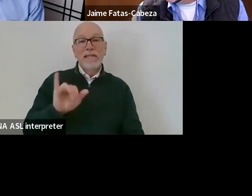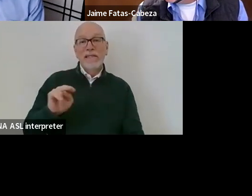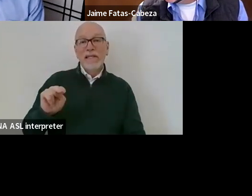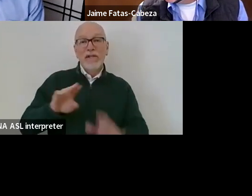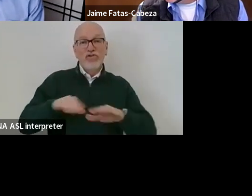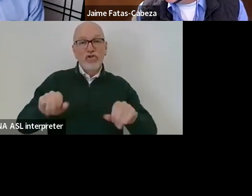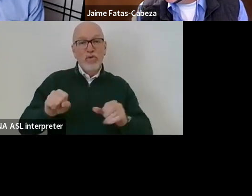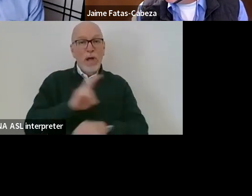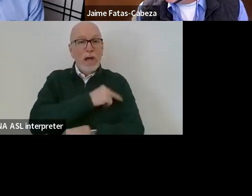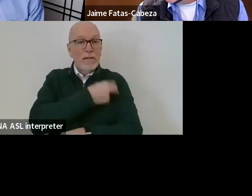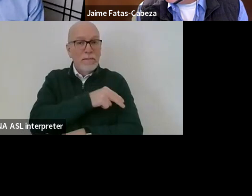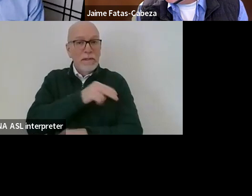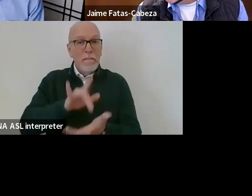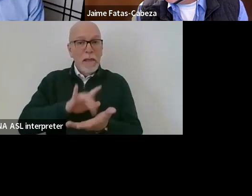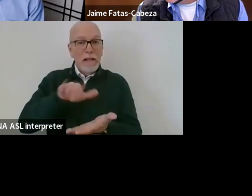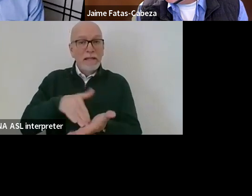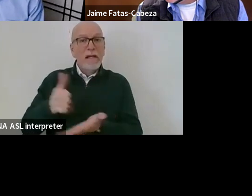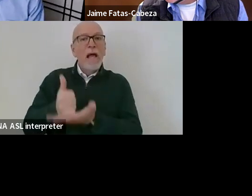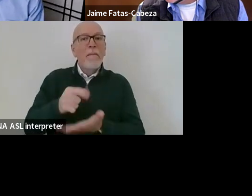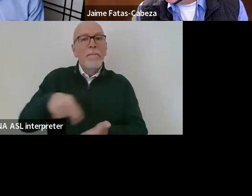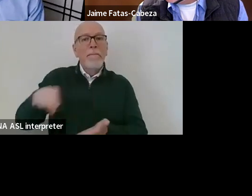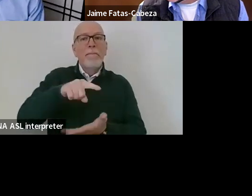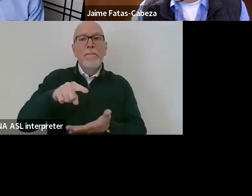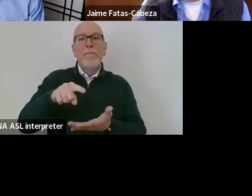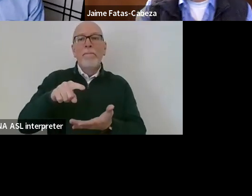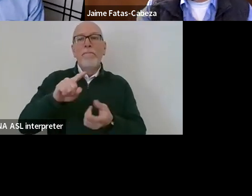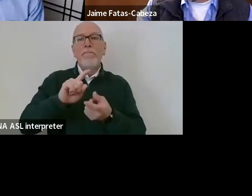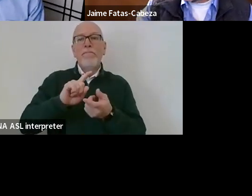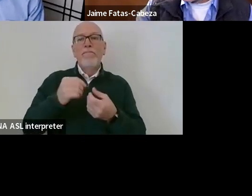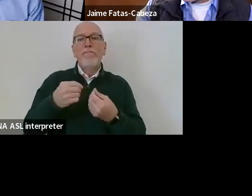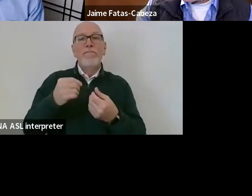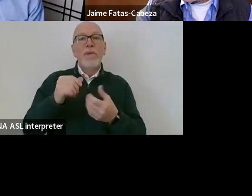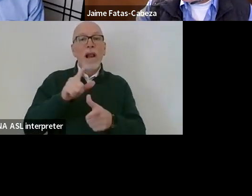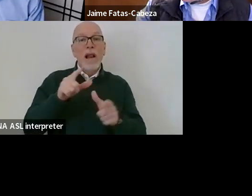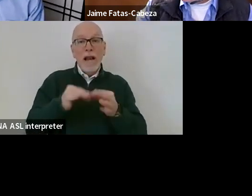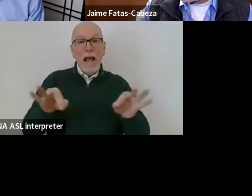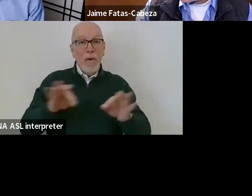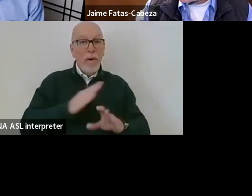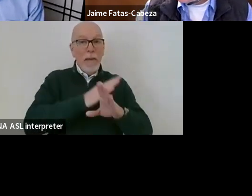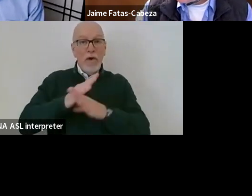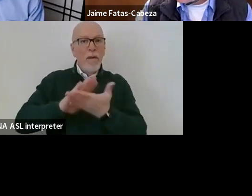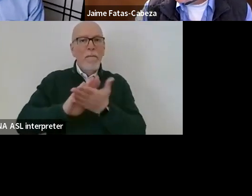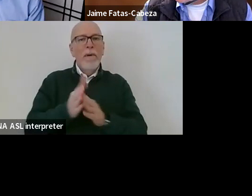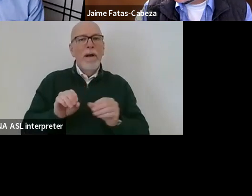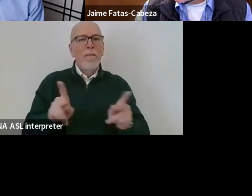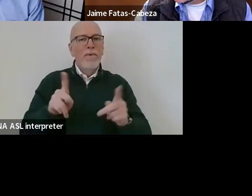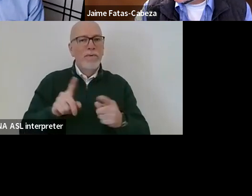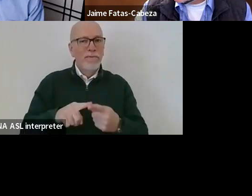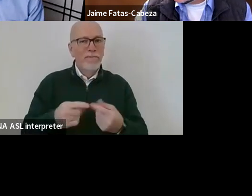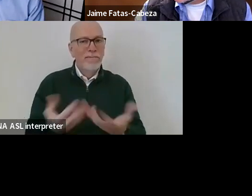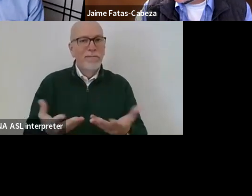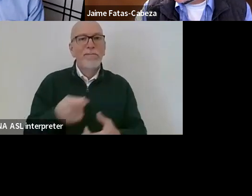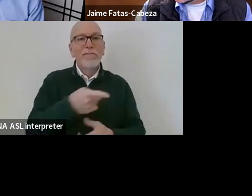Medical Center, helping them systematically turn language barriers into opportunities. He has worked as a